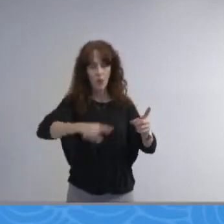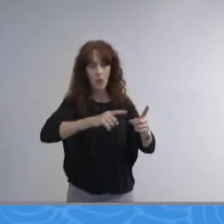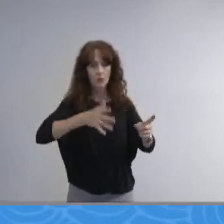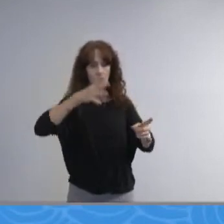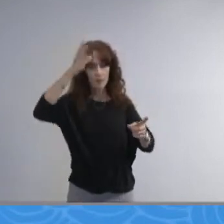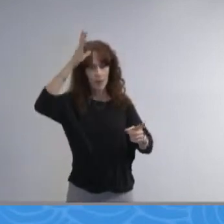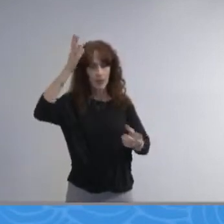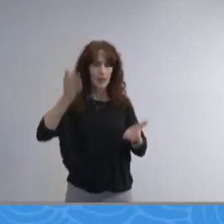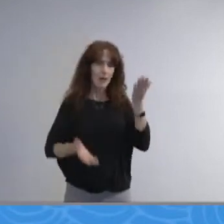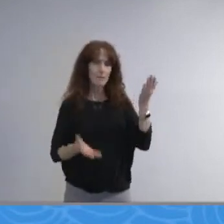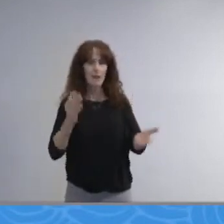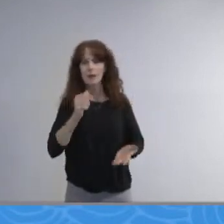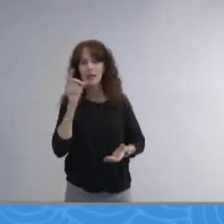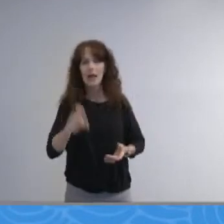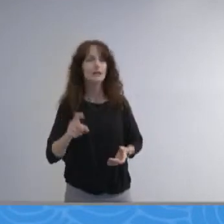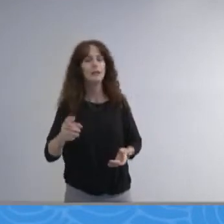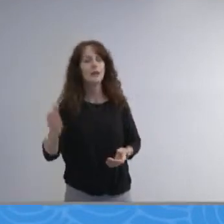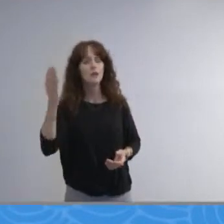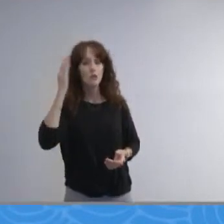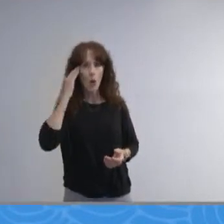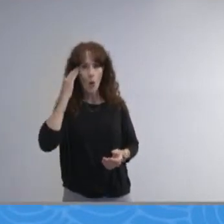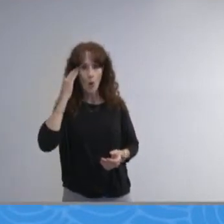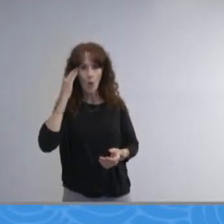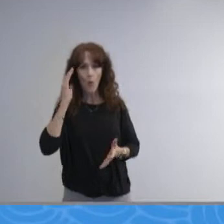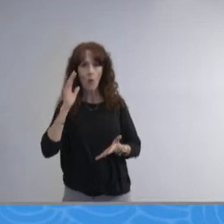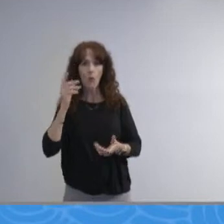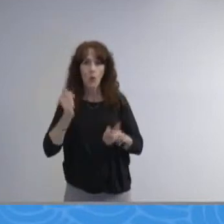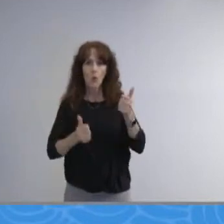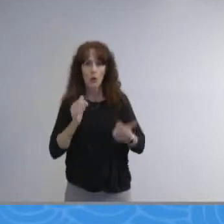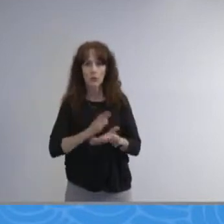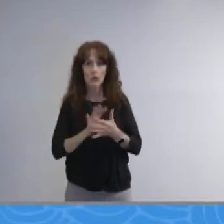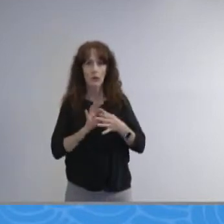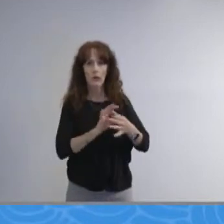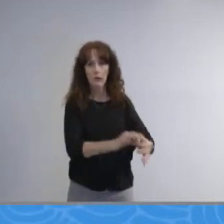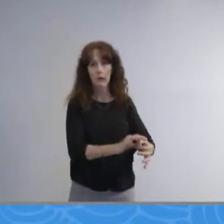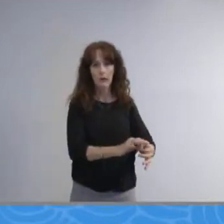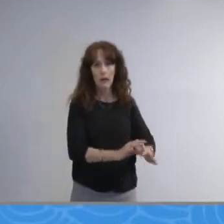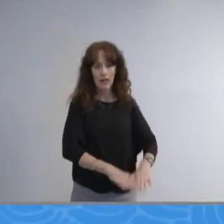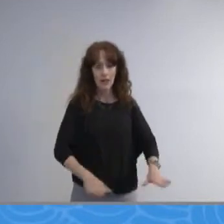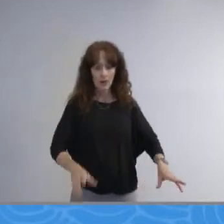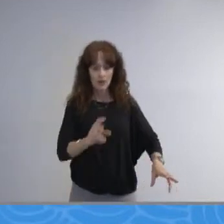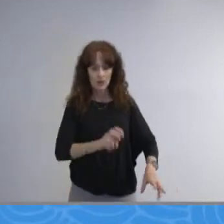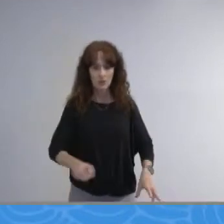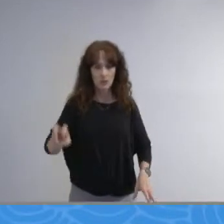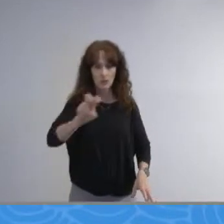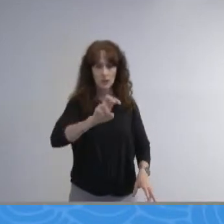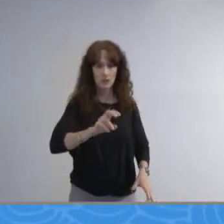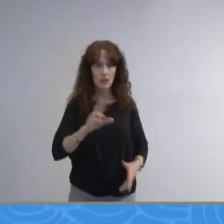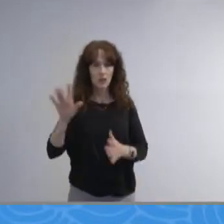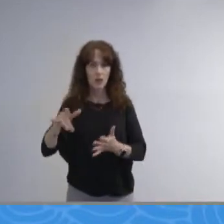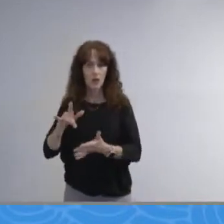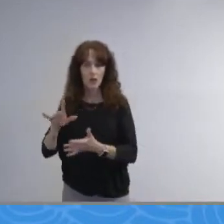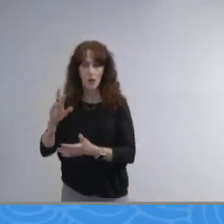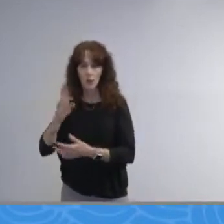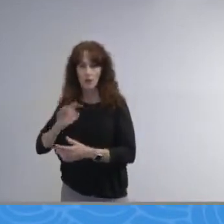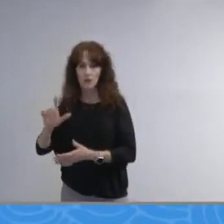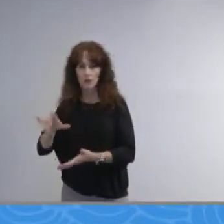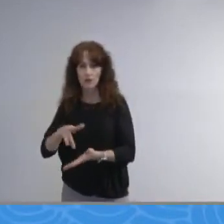who might not necessarily know what, school they belong to. Maybe they have little ones transitioning out of the regional center.